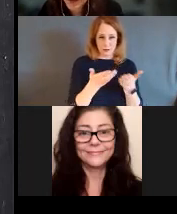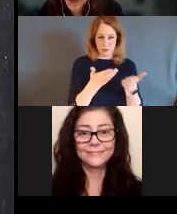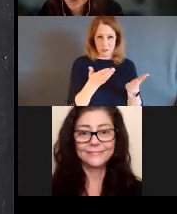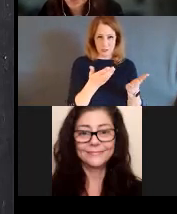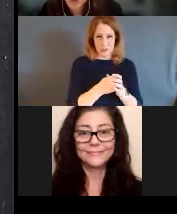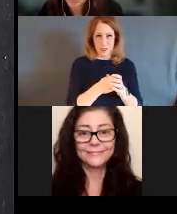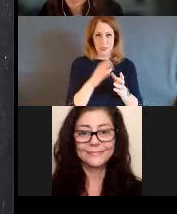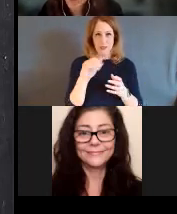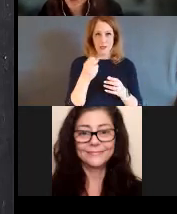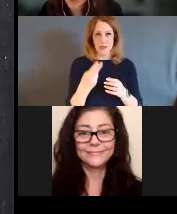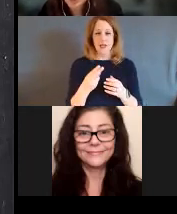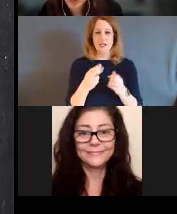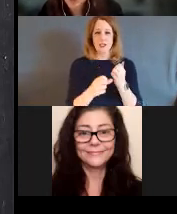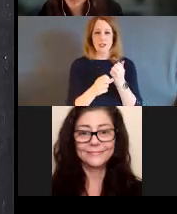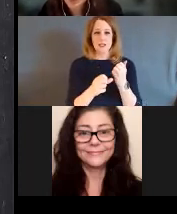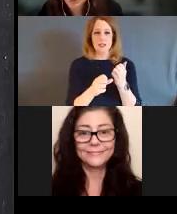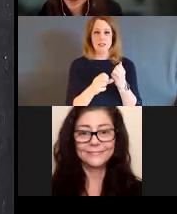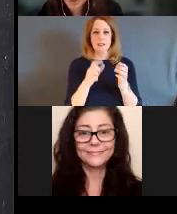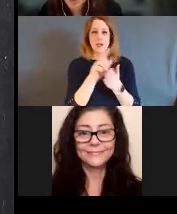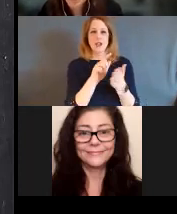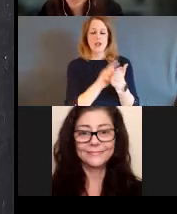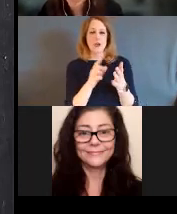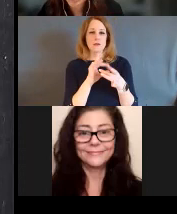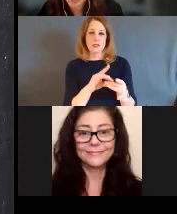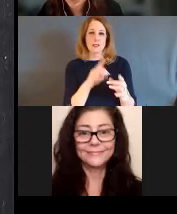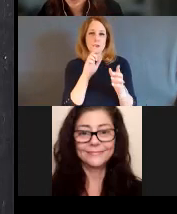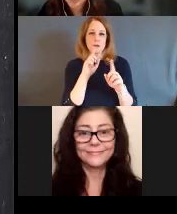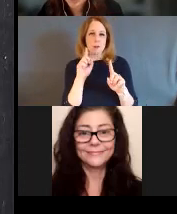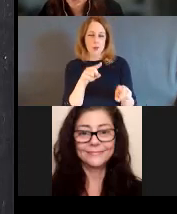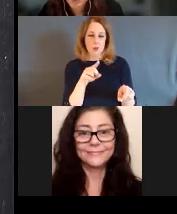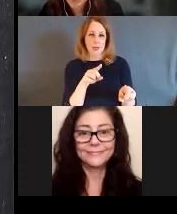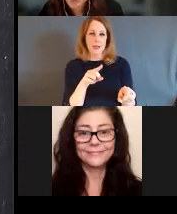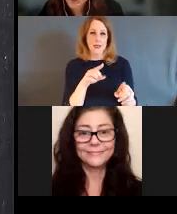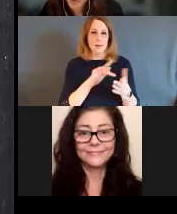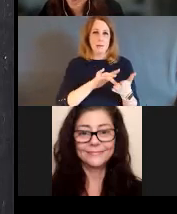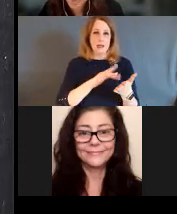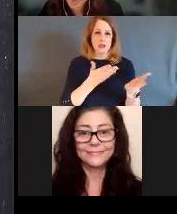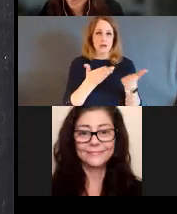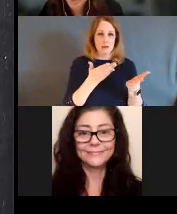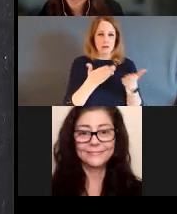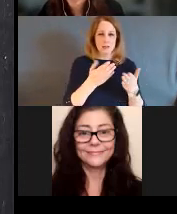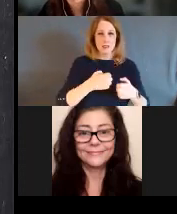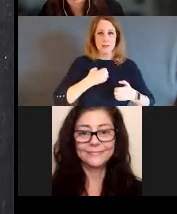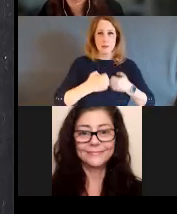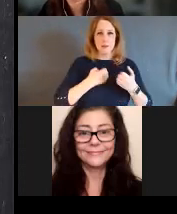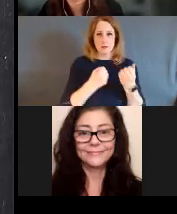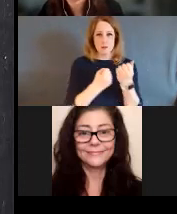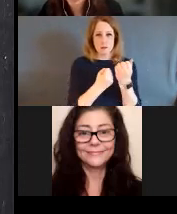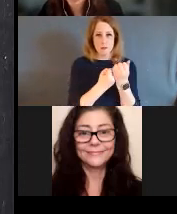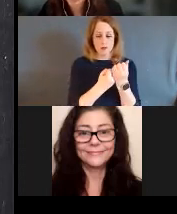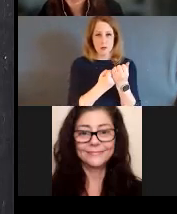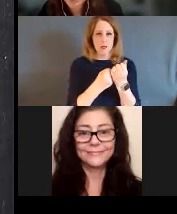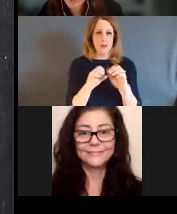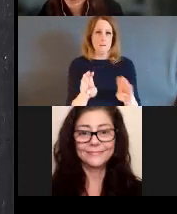assistance, laws around reporting and statute of limitations, medical services, emotional support, behavioral